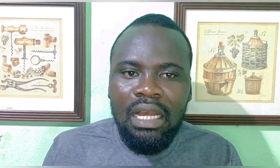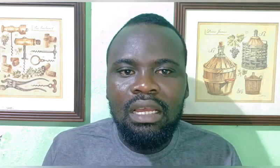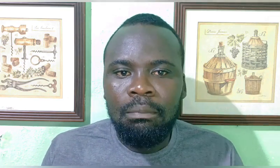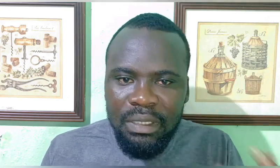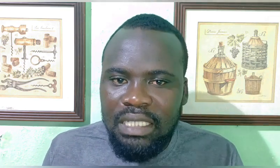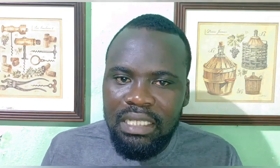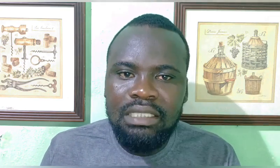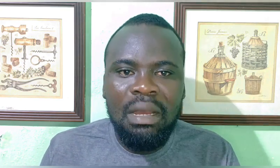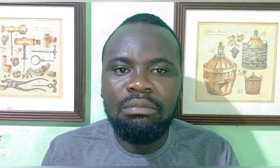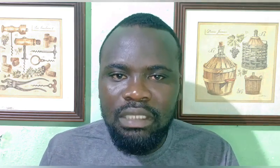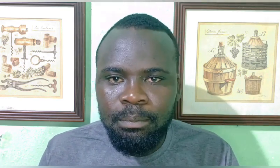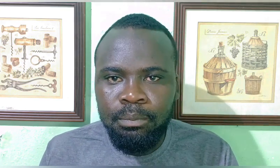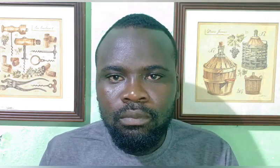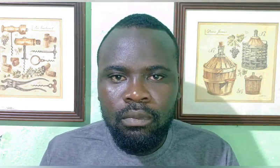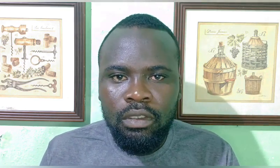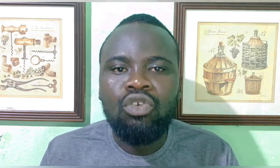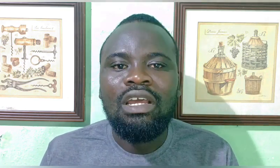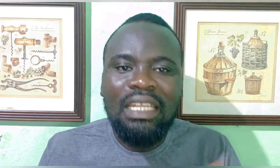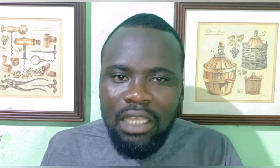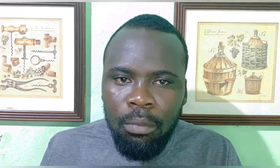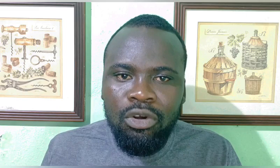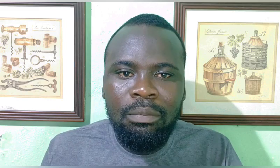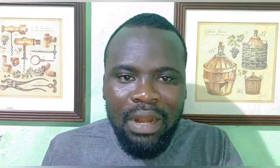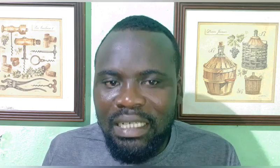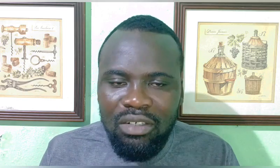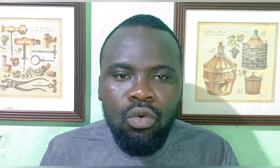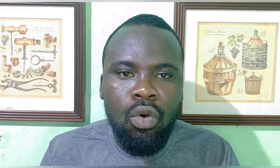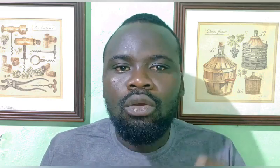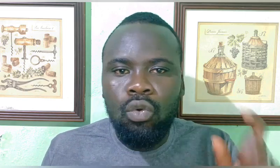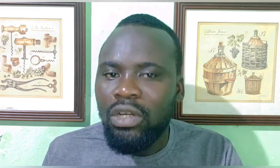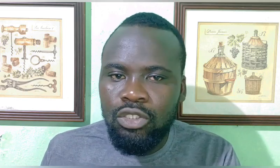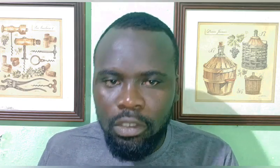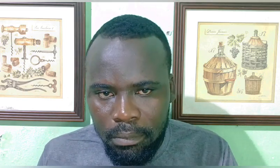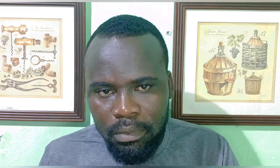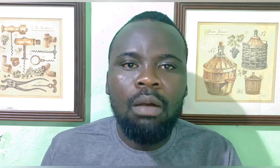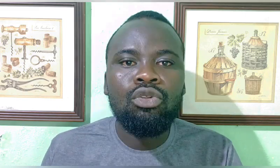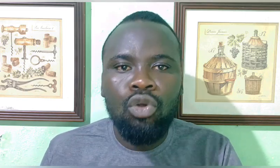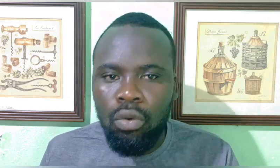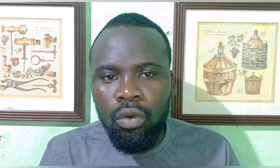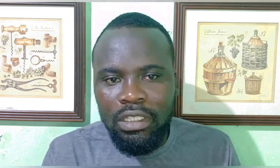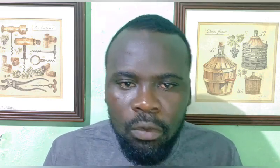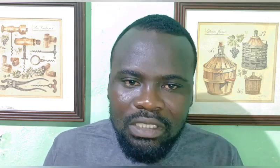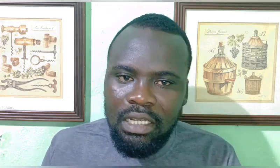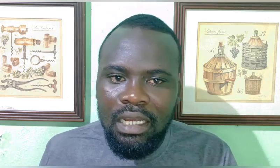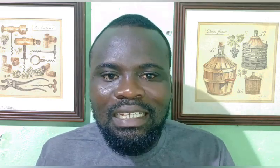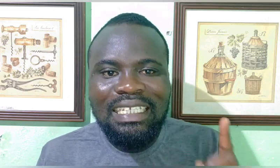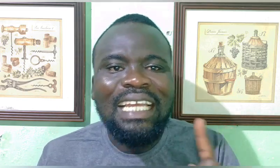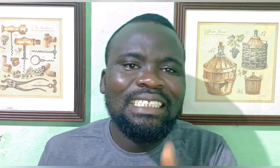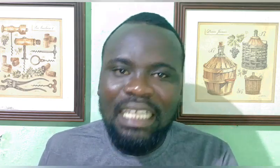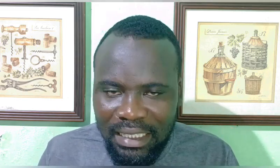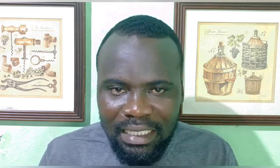Libya businessman be. No a little more branded and call gold into a moton hotel continental